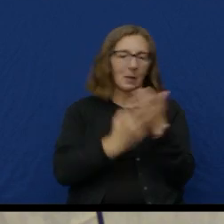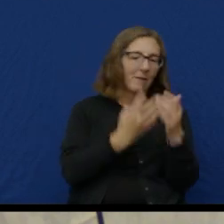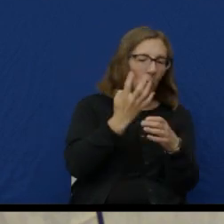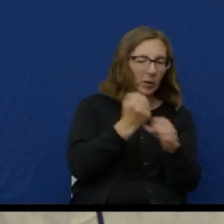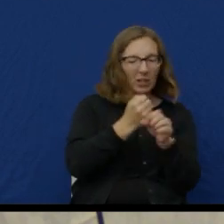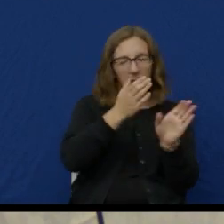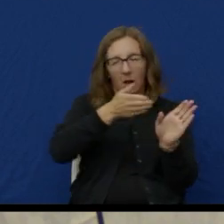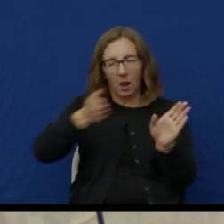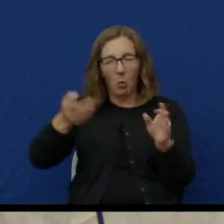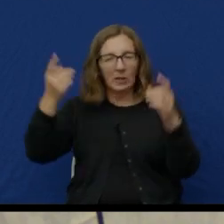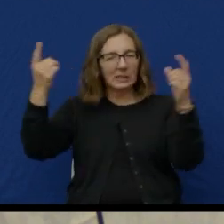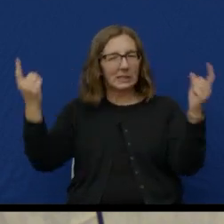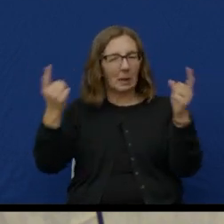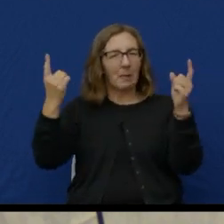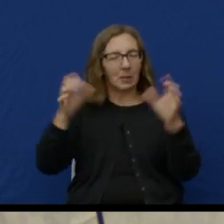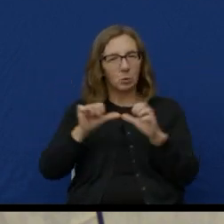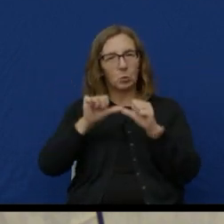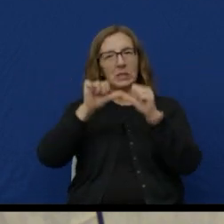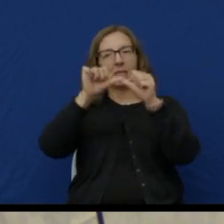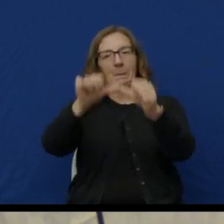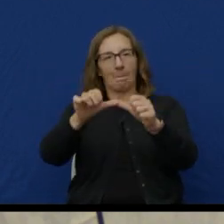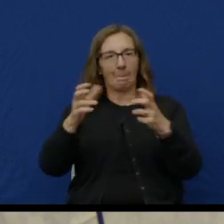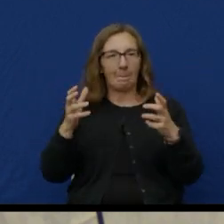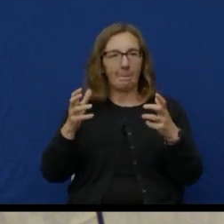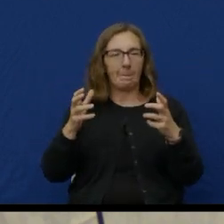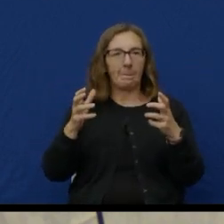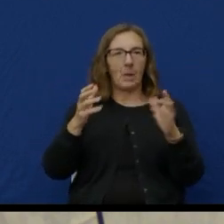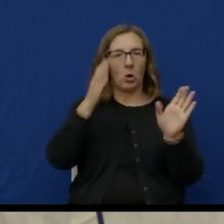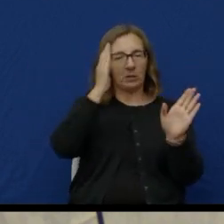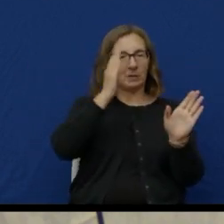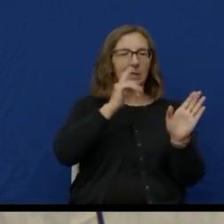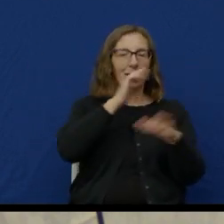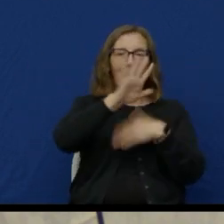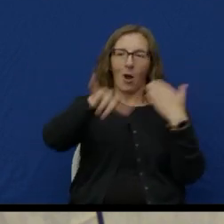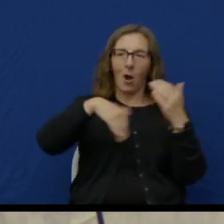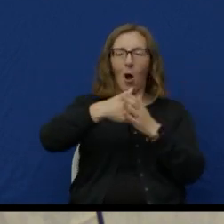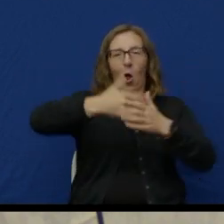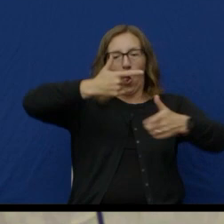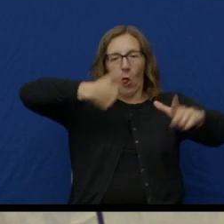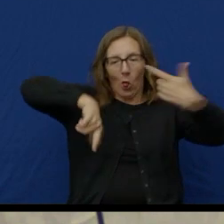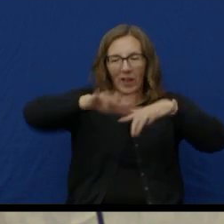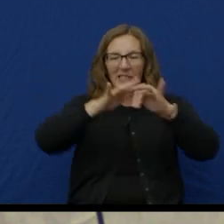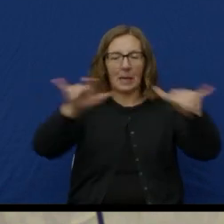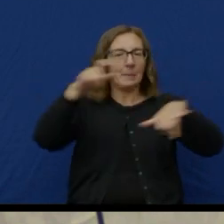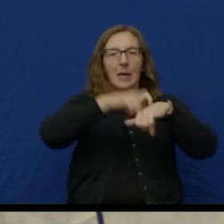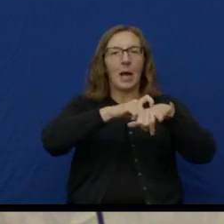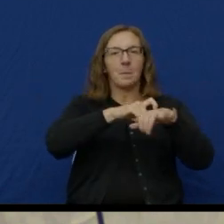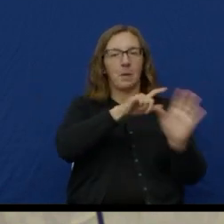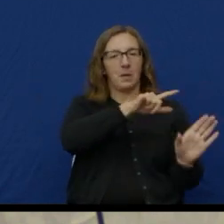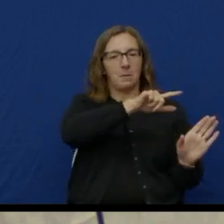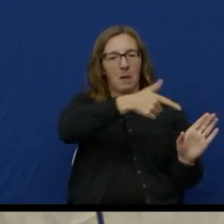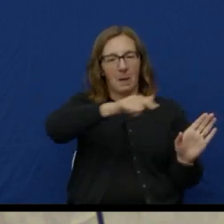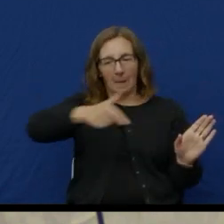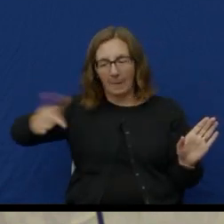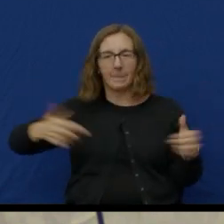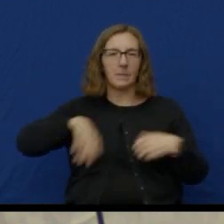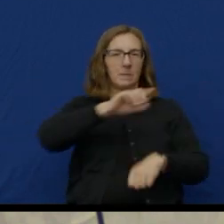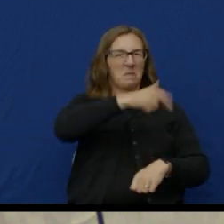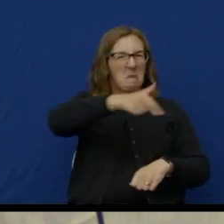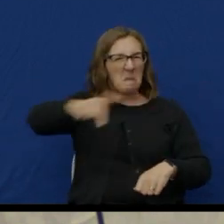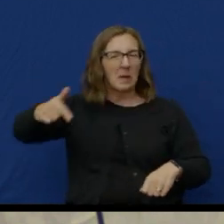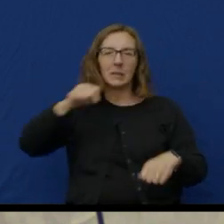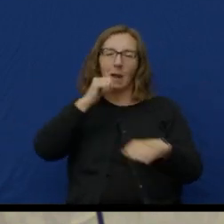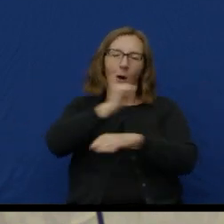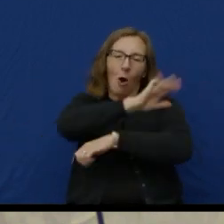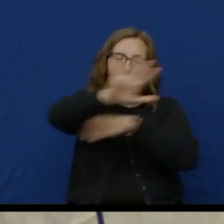or something like that, in order to get on a staggered rotation so that not all of the 7 of those seats turn